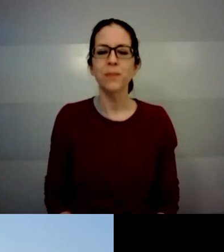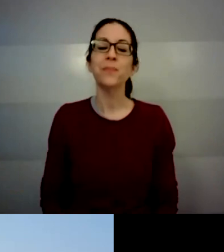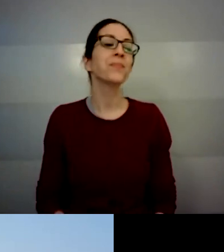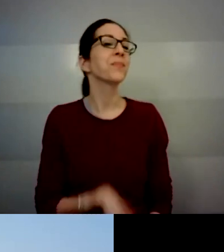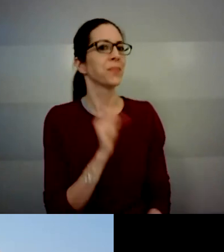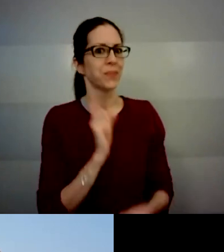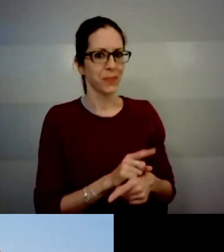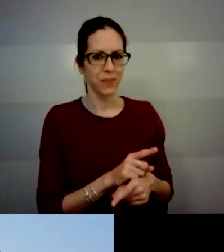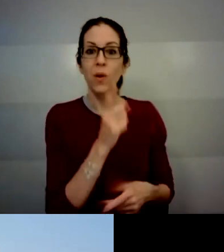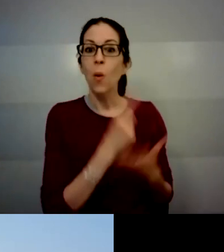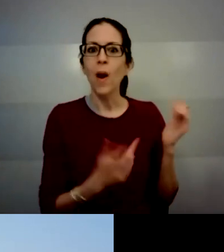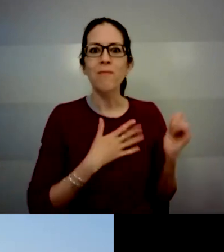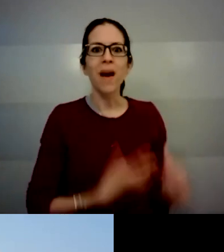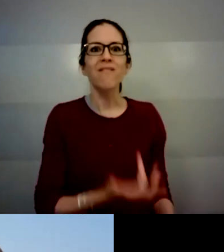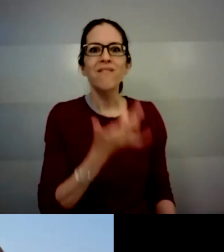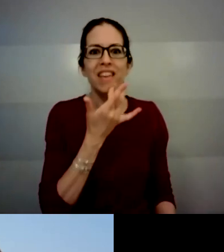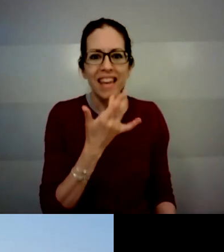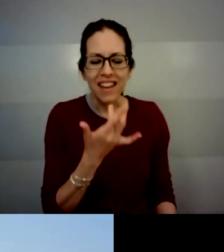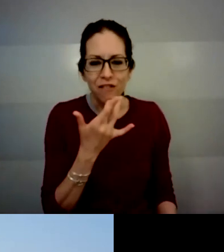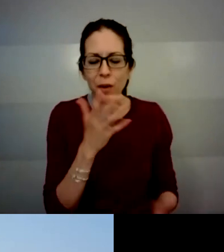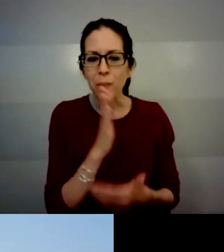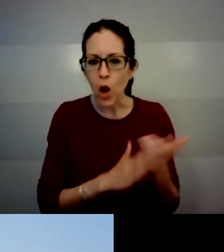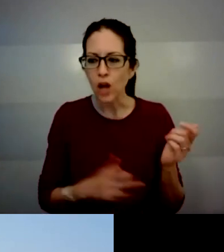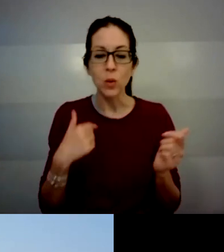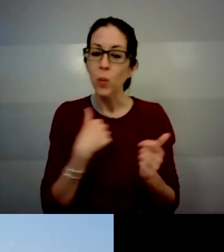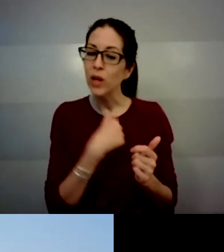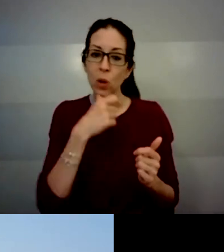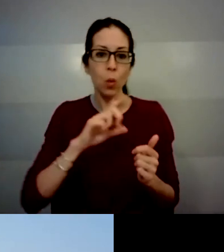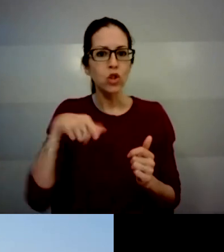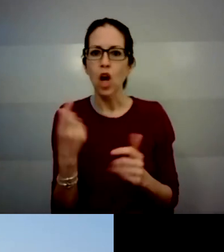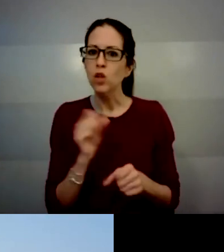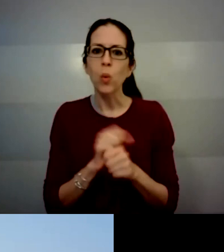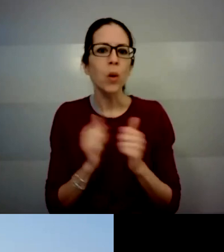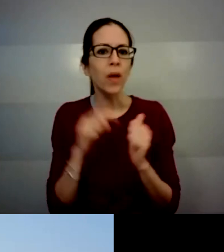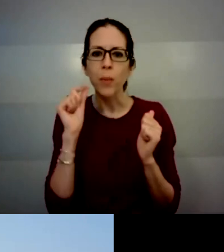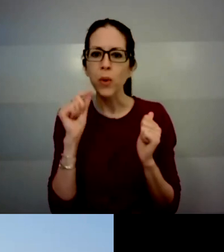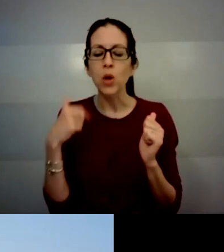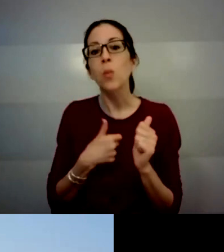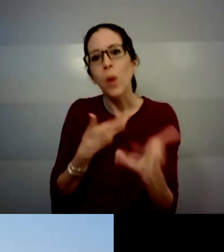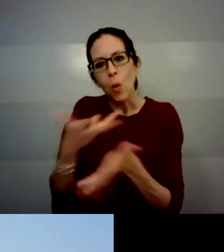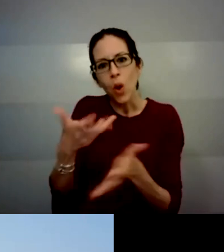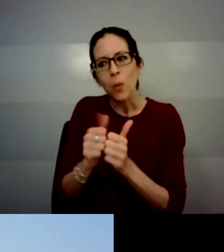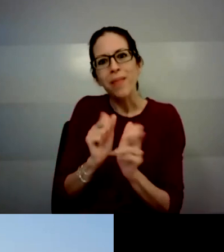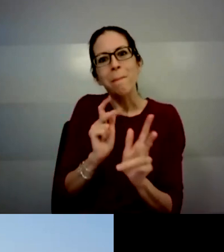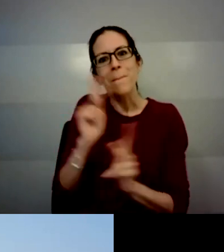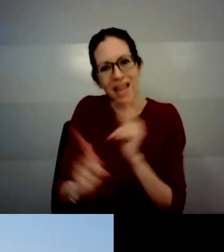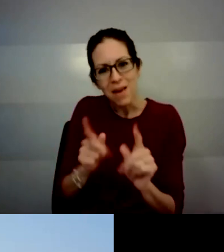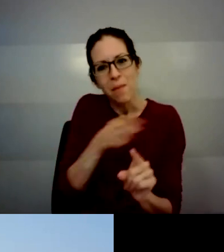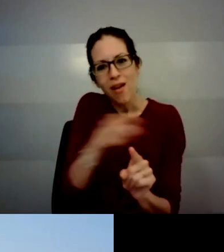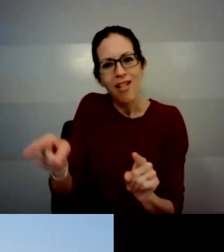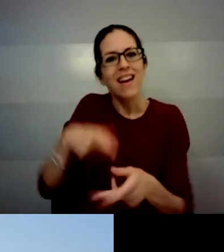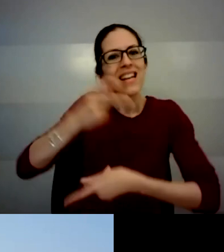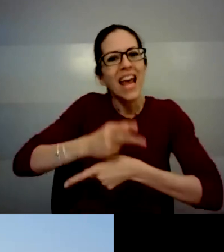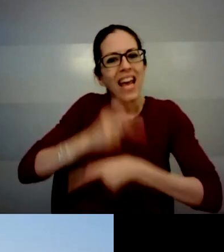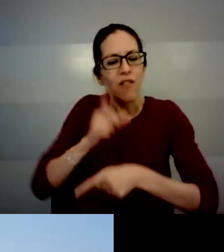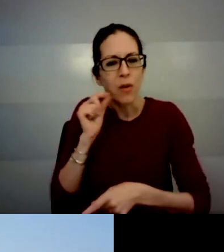just work with birds, we also work with people that take care of those birds. So I started working with coffee farmers in